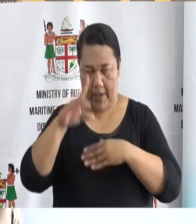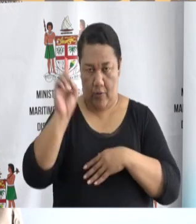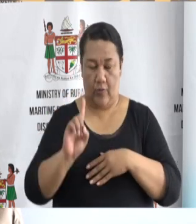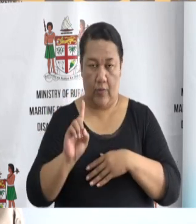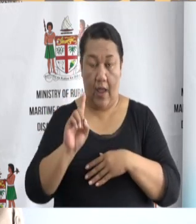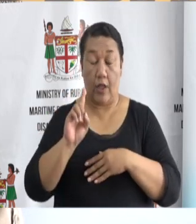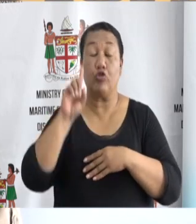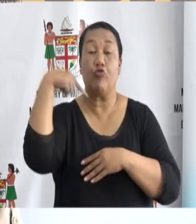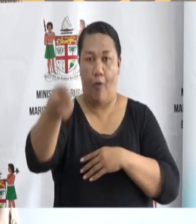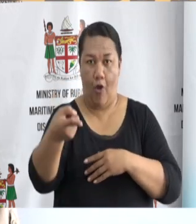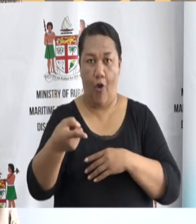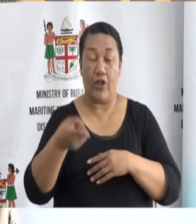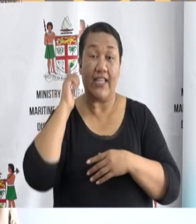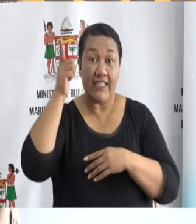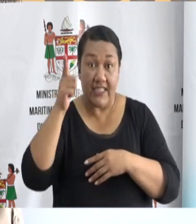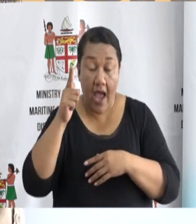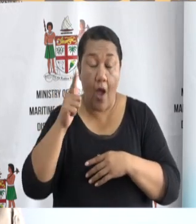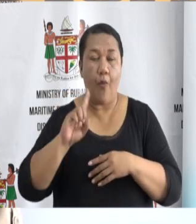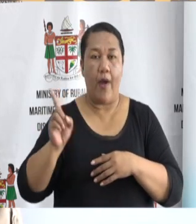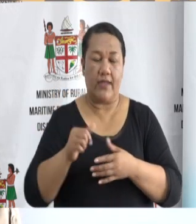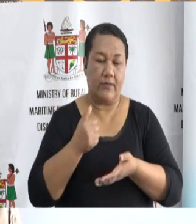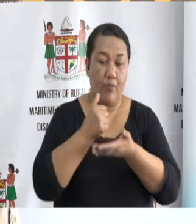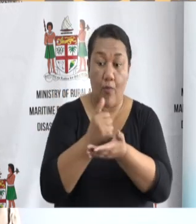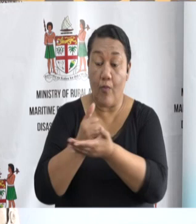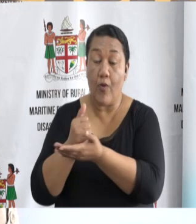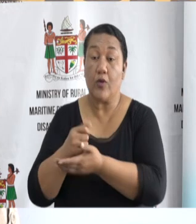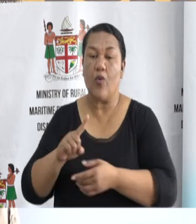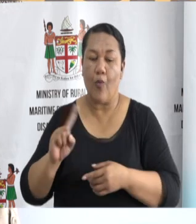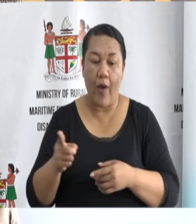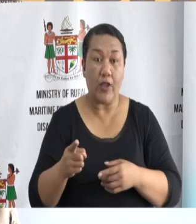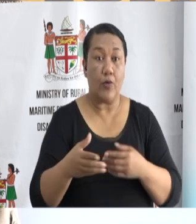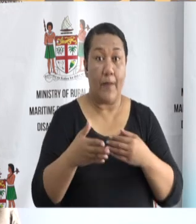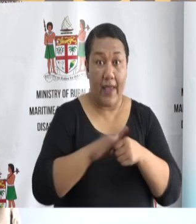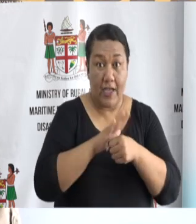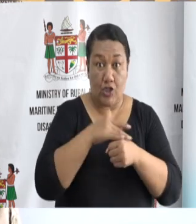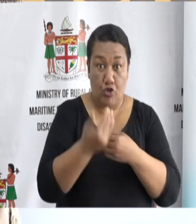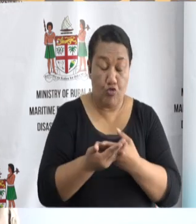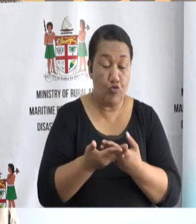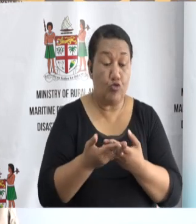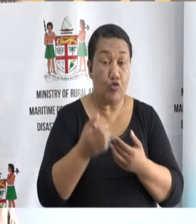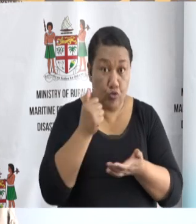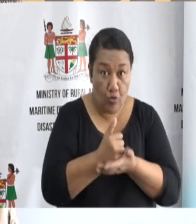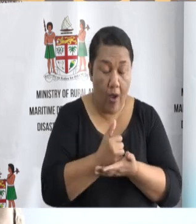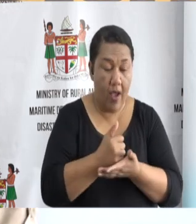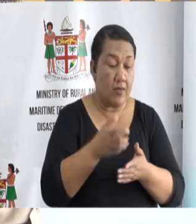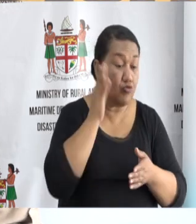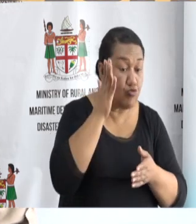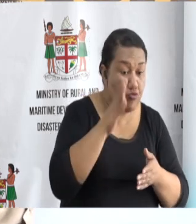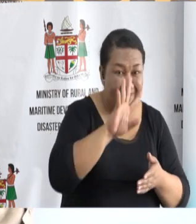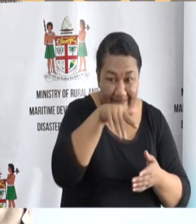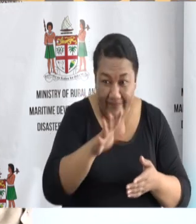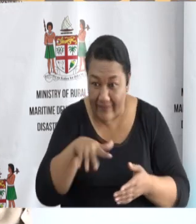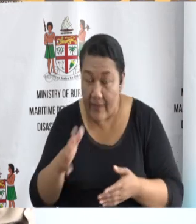all schools will reopen from tomorrow. Teachers are requested to assist with the disinfections of the school before